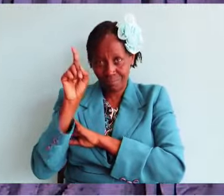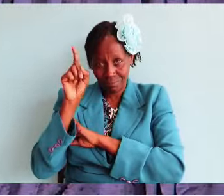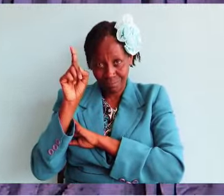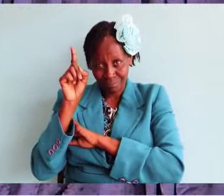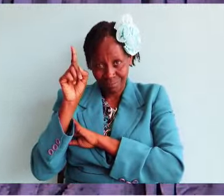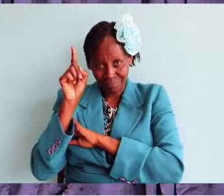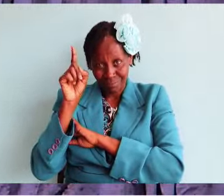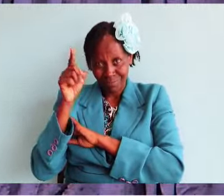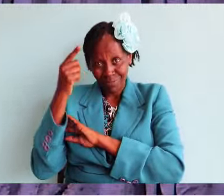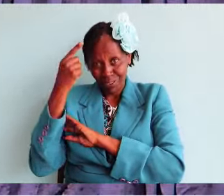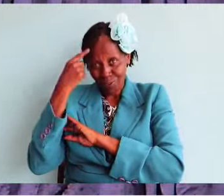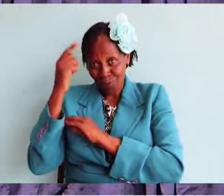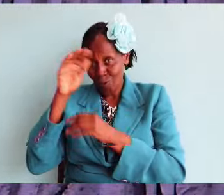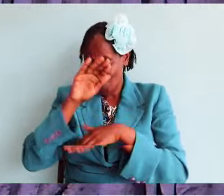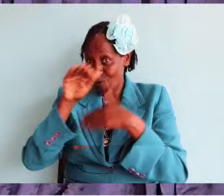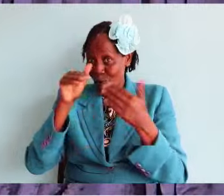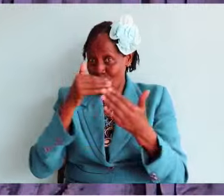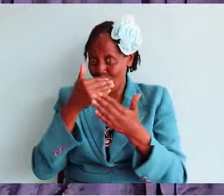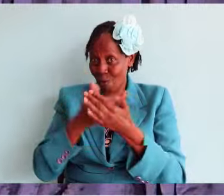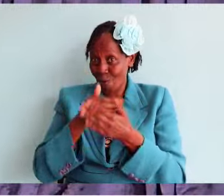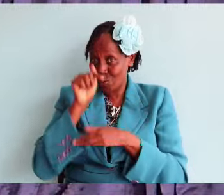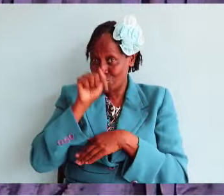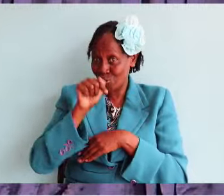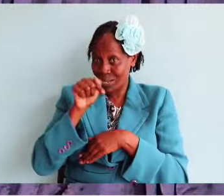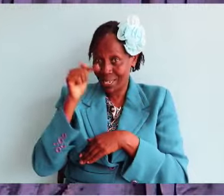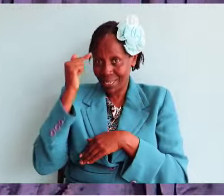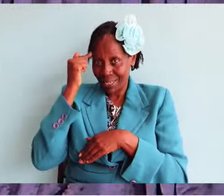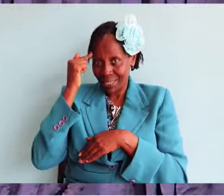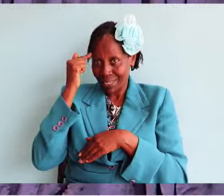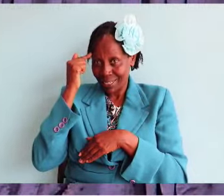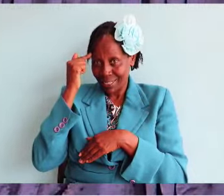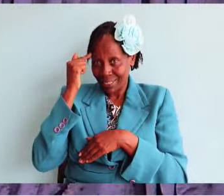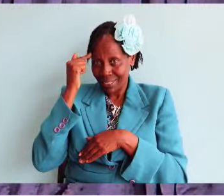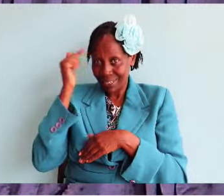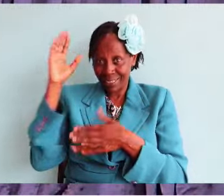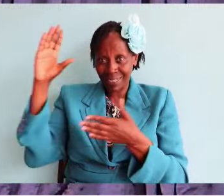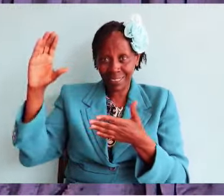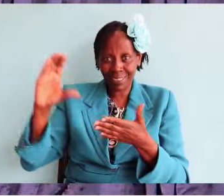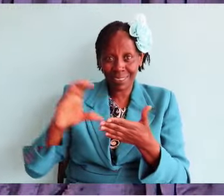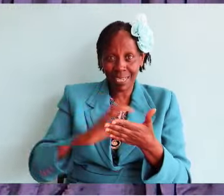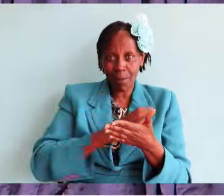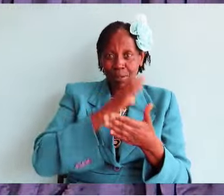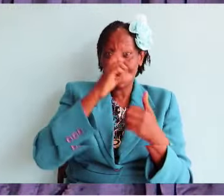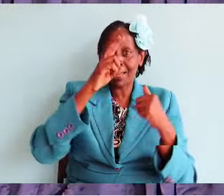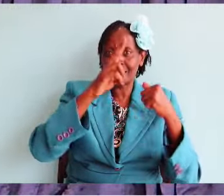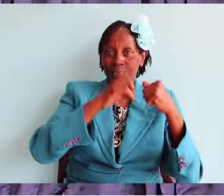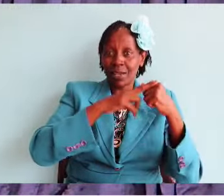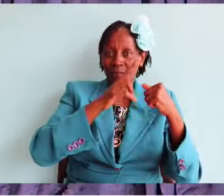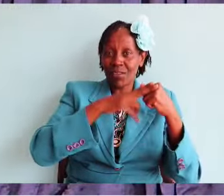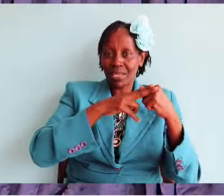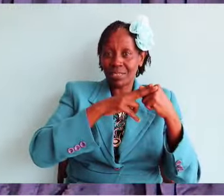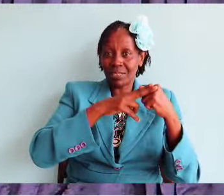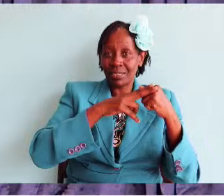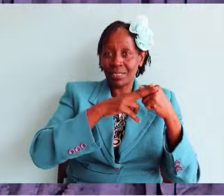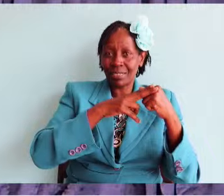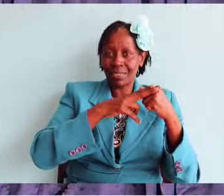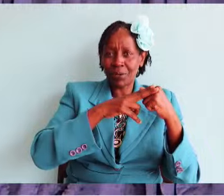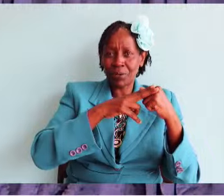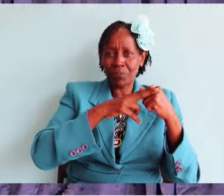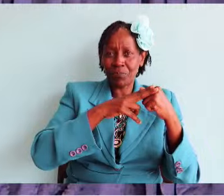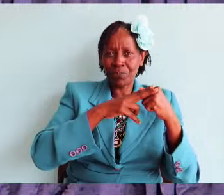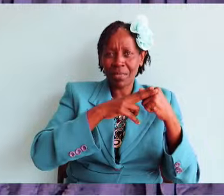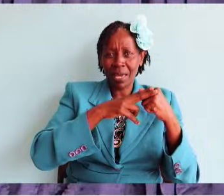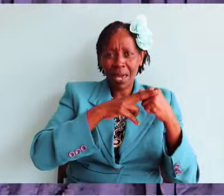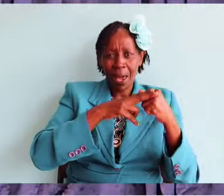to look at chapter 7. And before we go into the text, I want to summarize